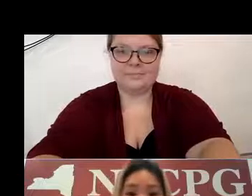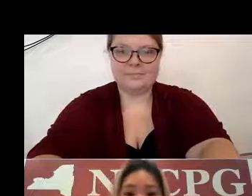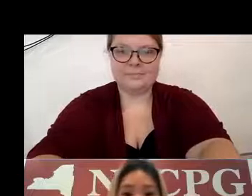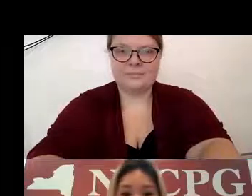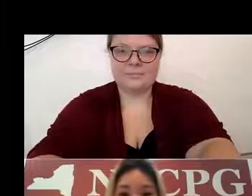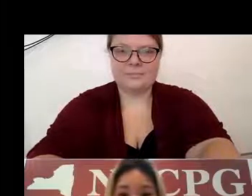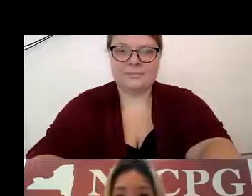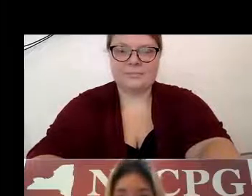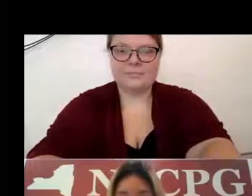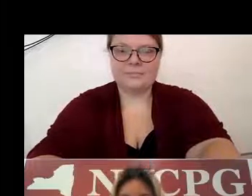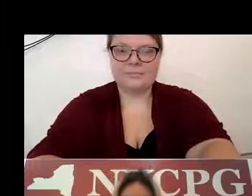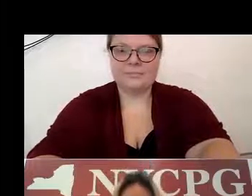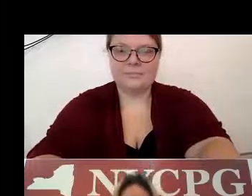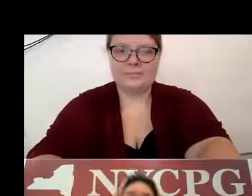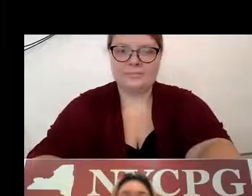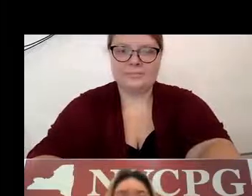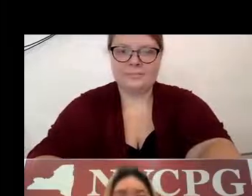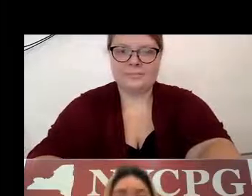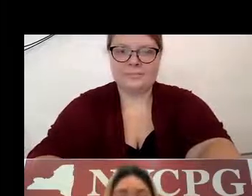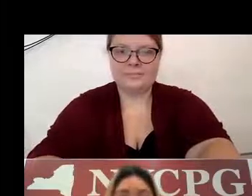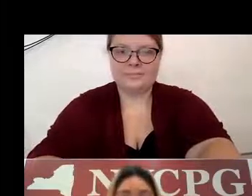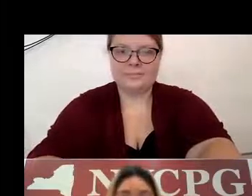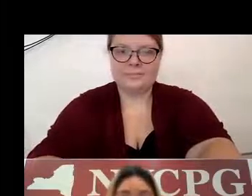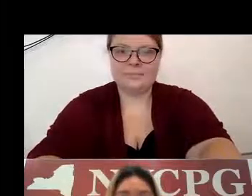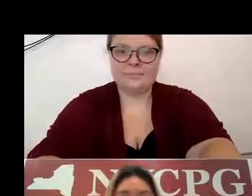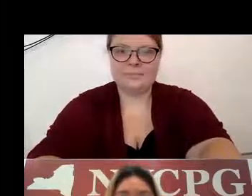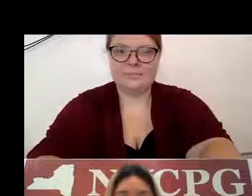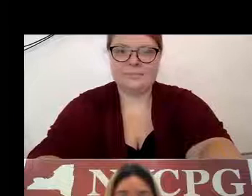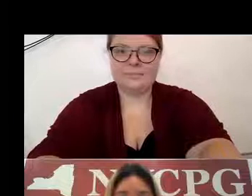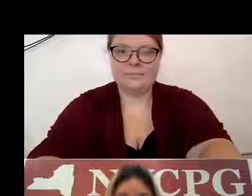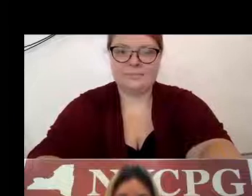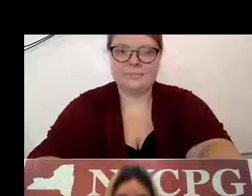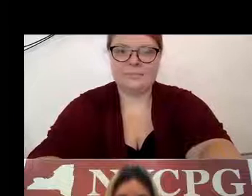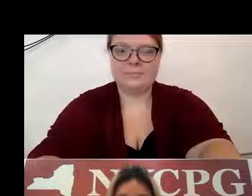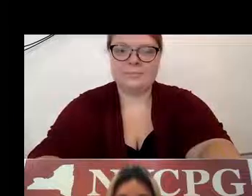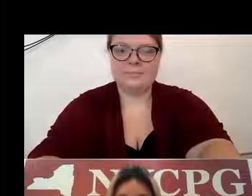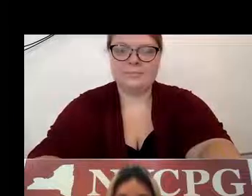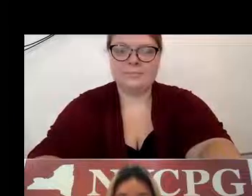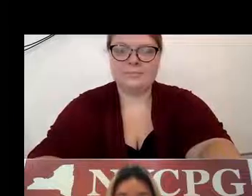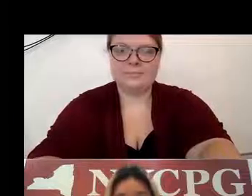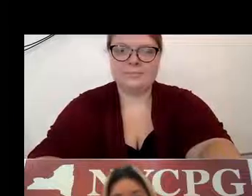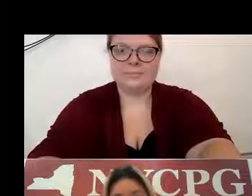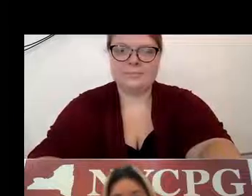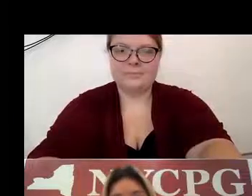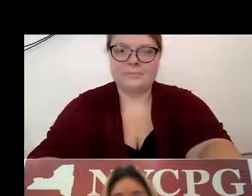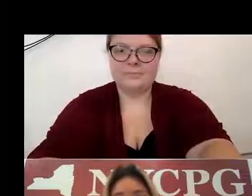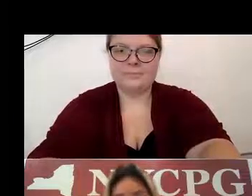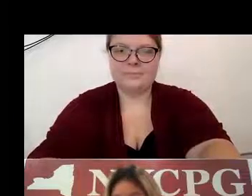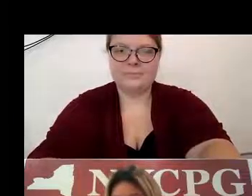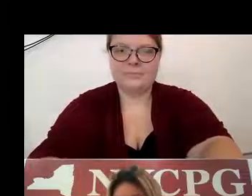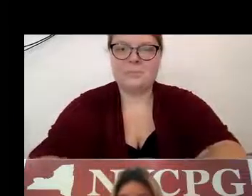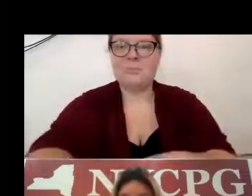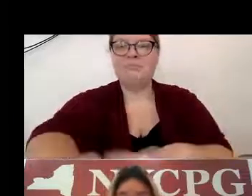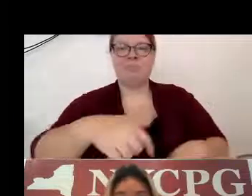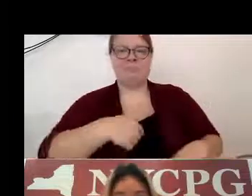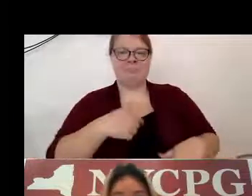All right, welcome everybody. Good afternoon. My name's Angela DeRosa from the New York Council on Problem Gambling and the Western New York Problem